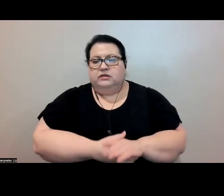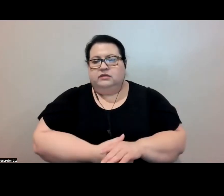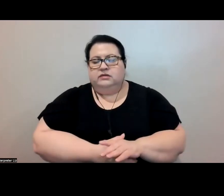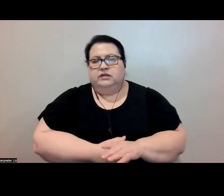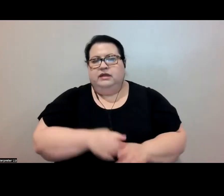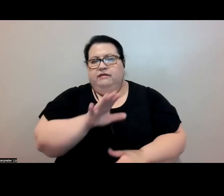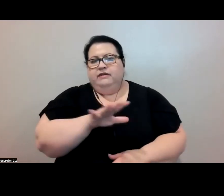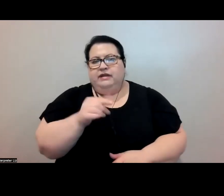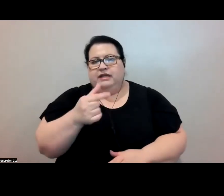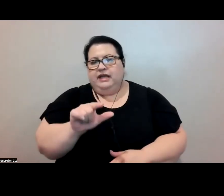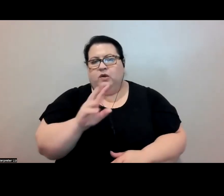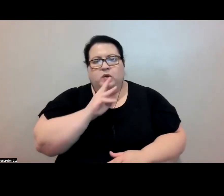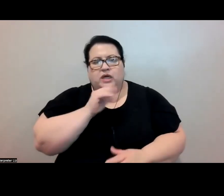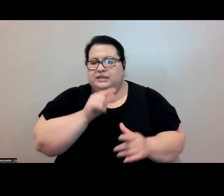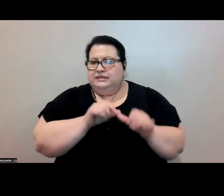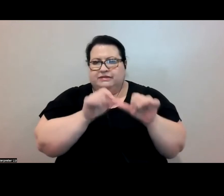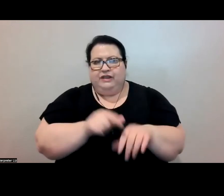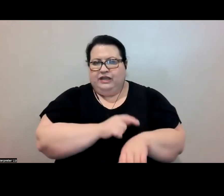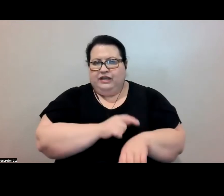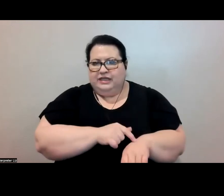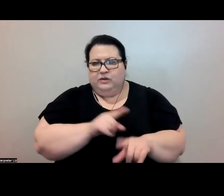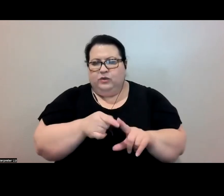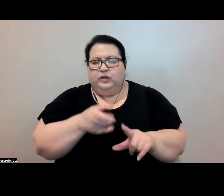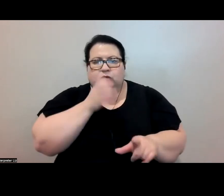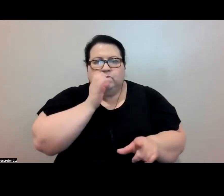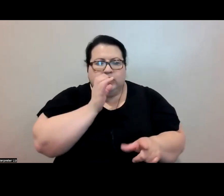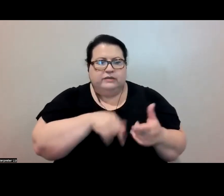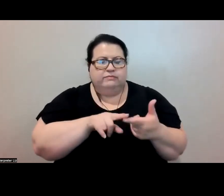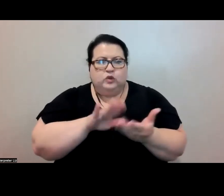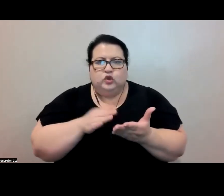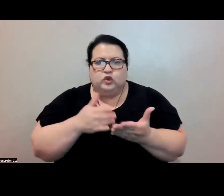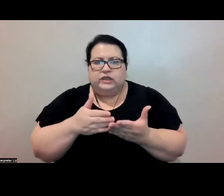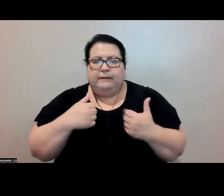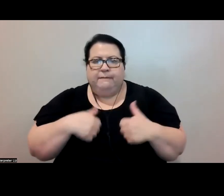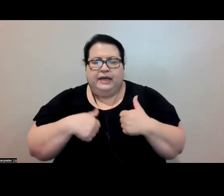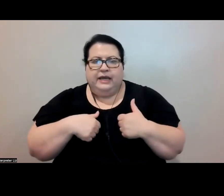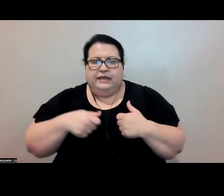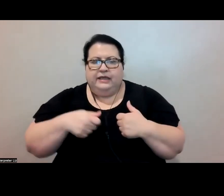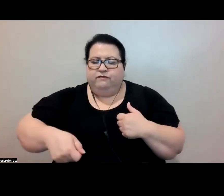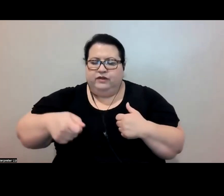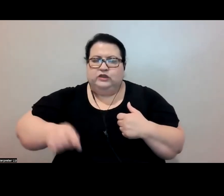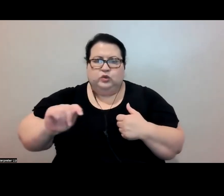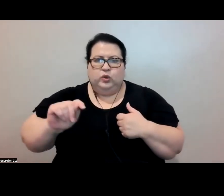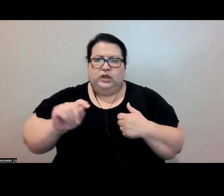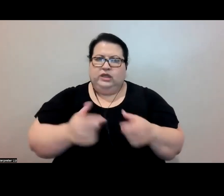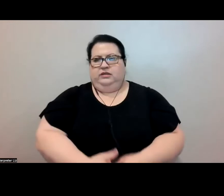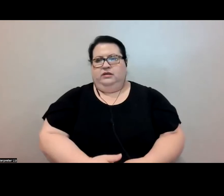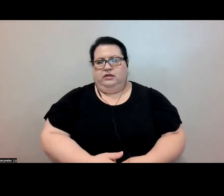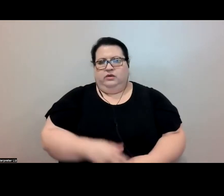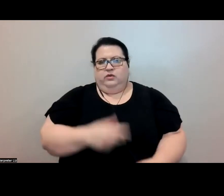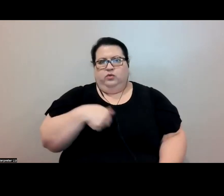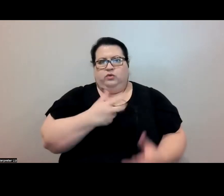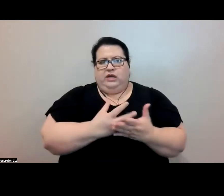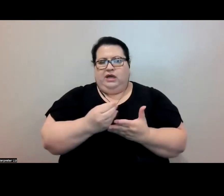55 gallons of water didn't last very long when you're using the water to drink, to cook, to bathe, and to flush toilets. And we were